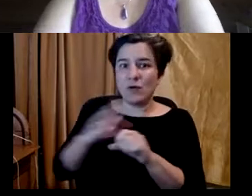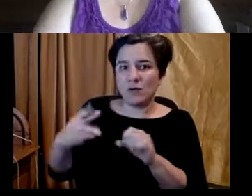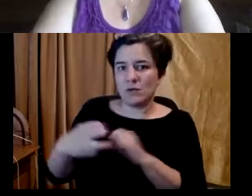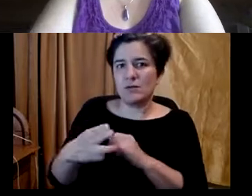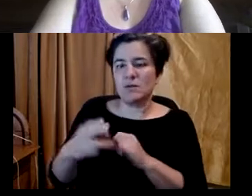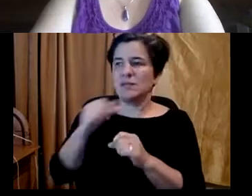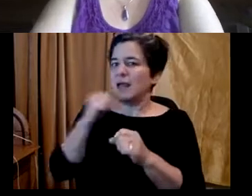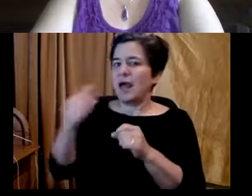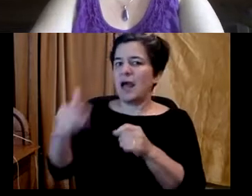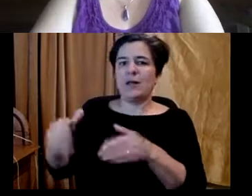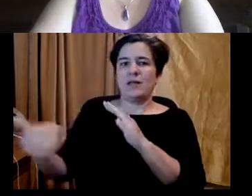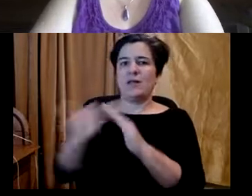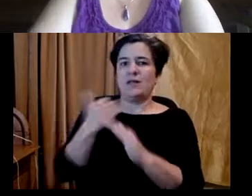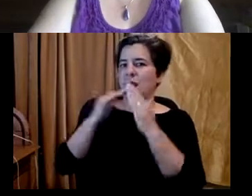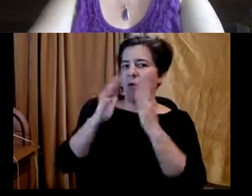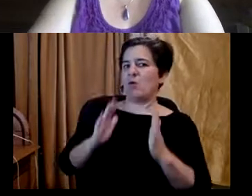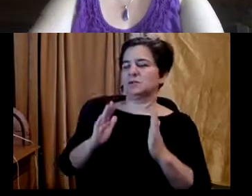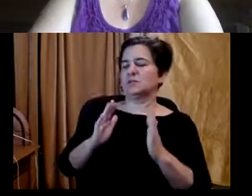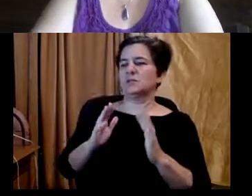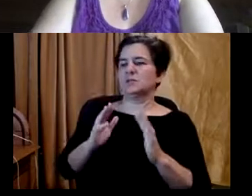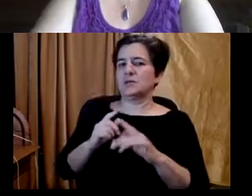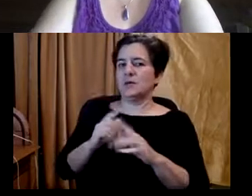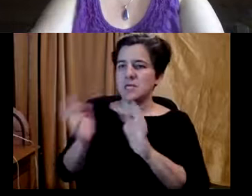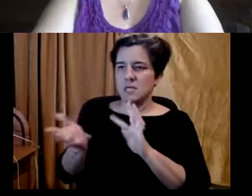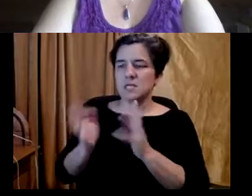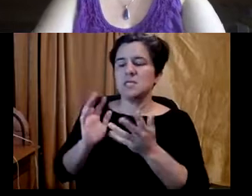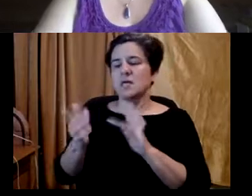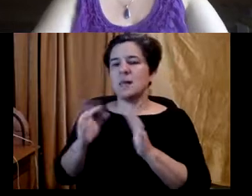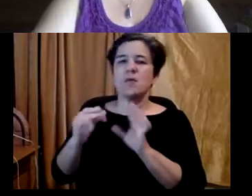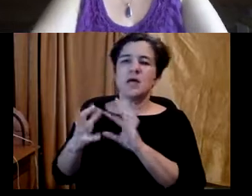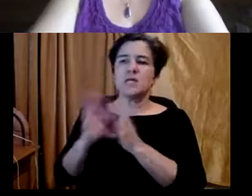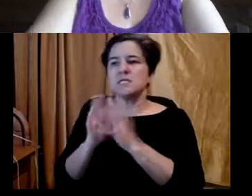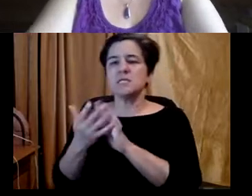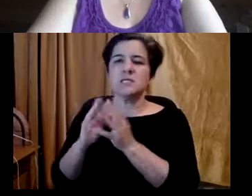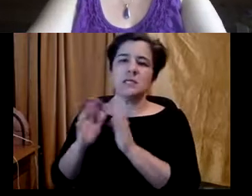home. And over that, from August until now,